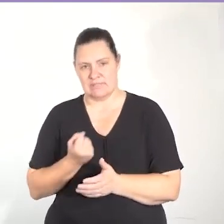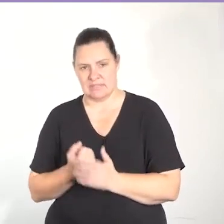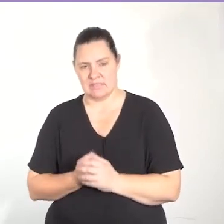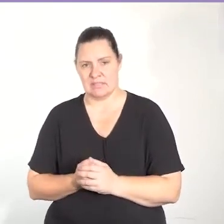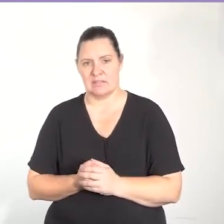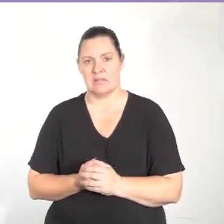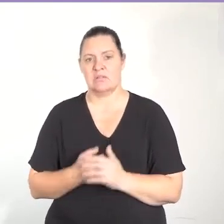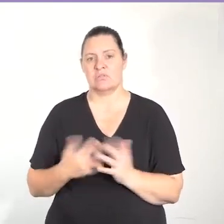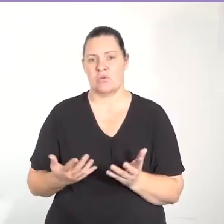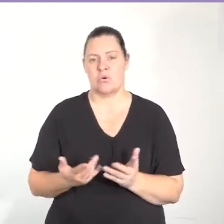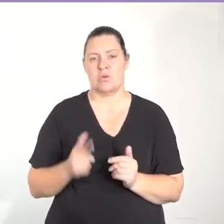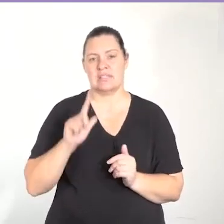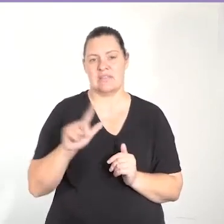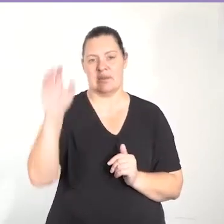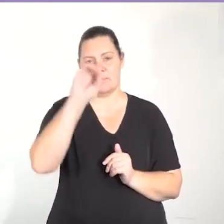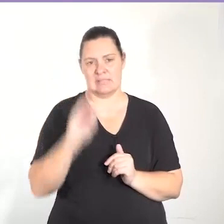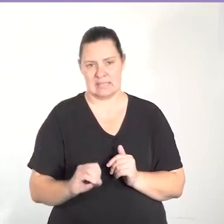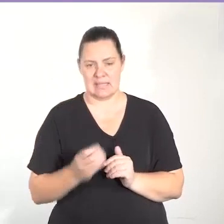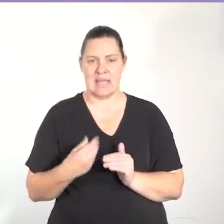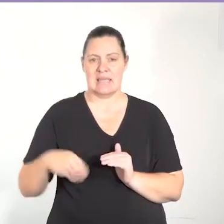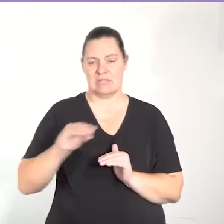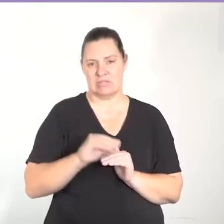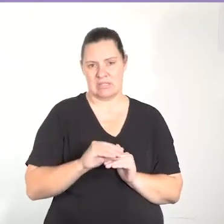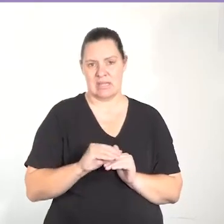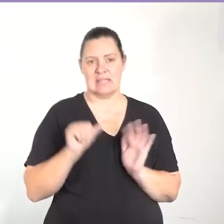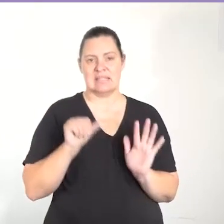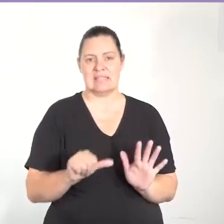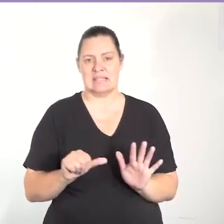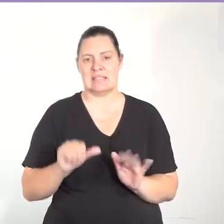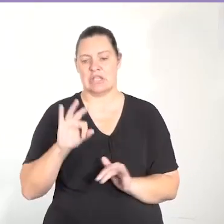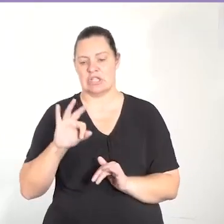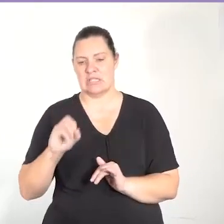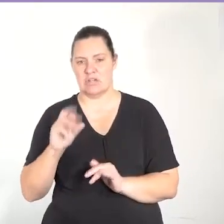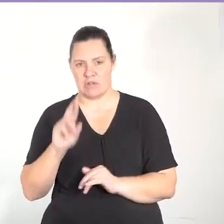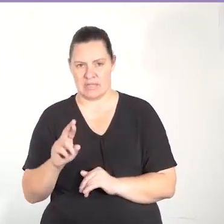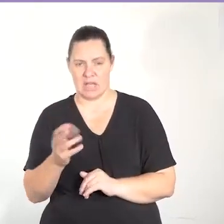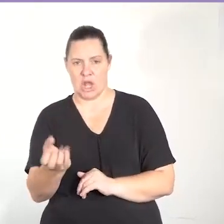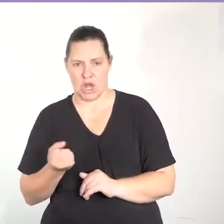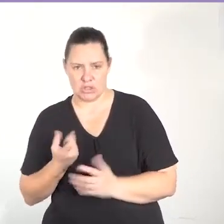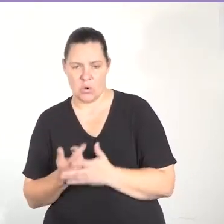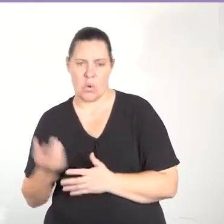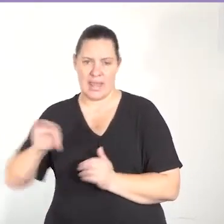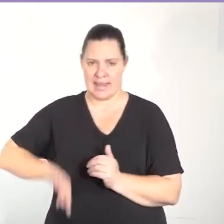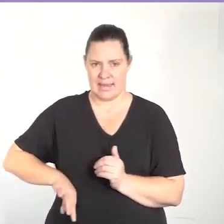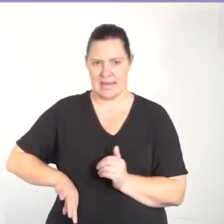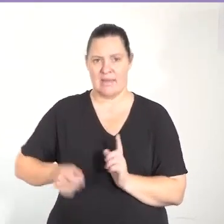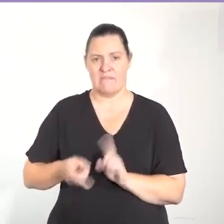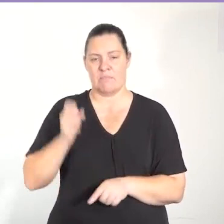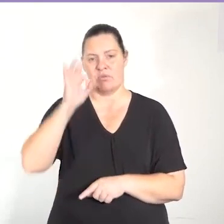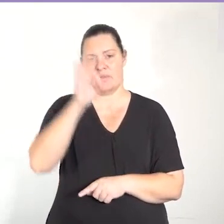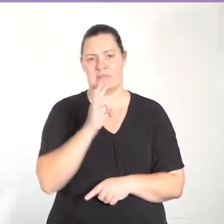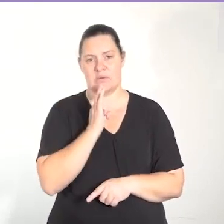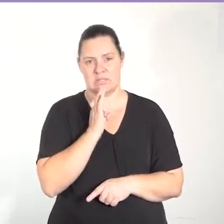interest received. For example, 7% interest is 630 Rand earned or gained